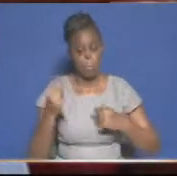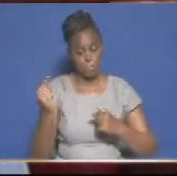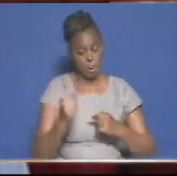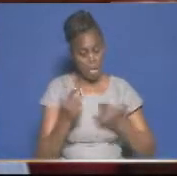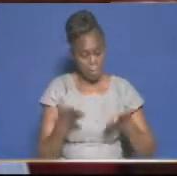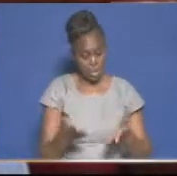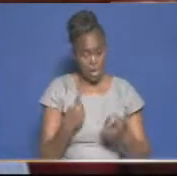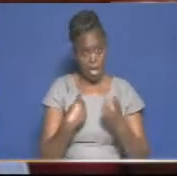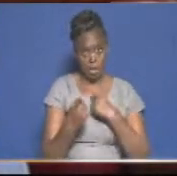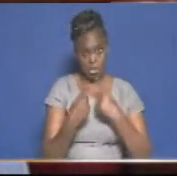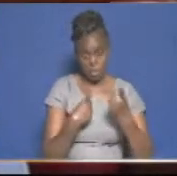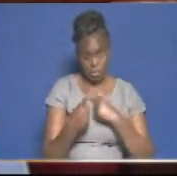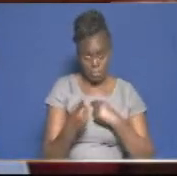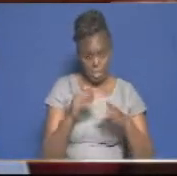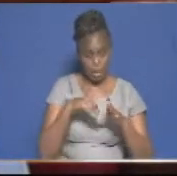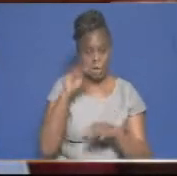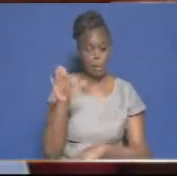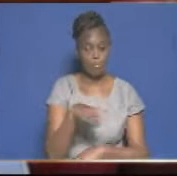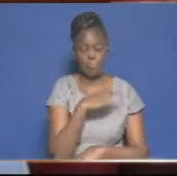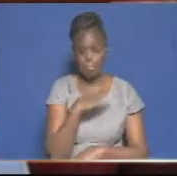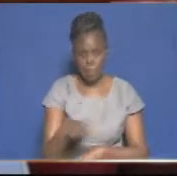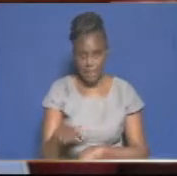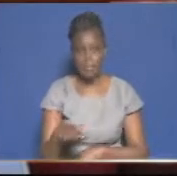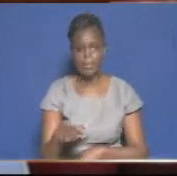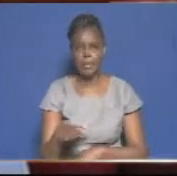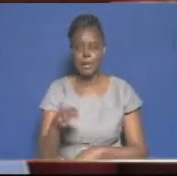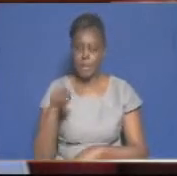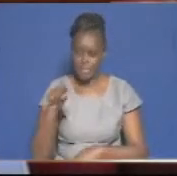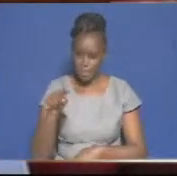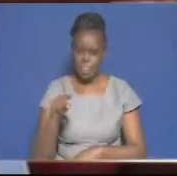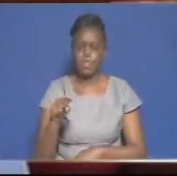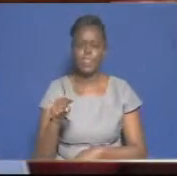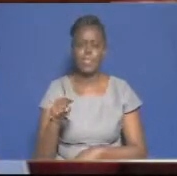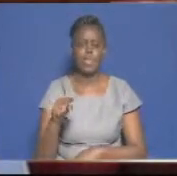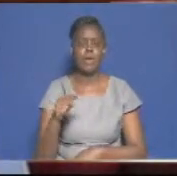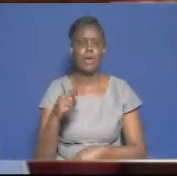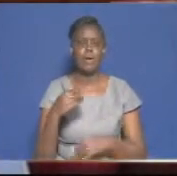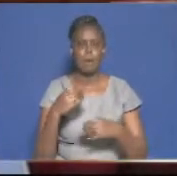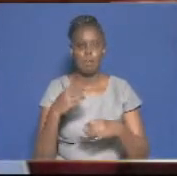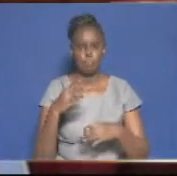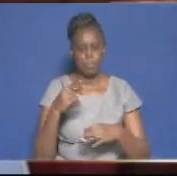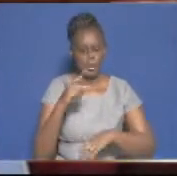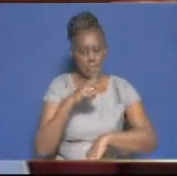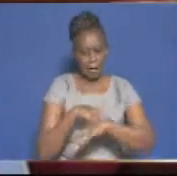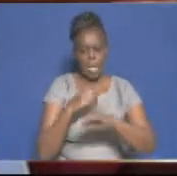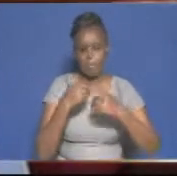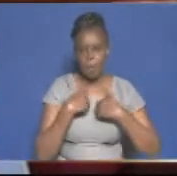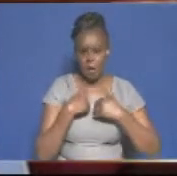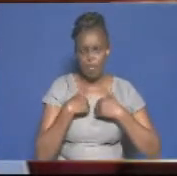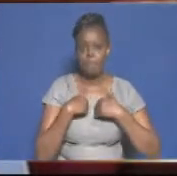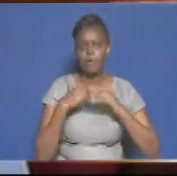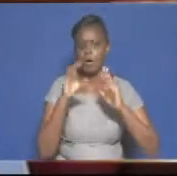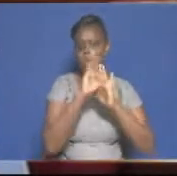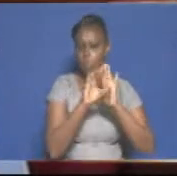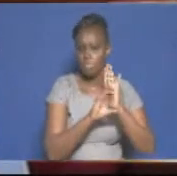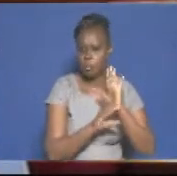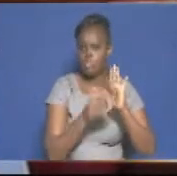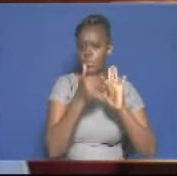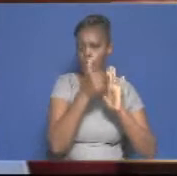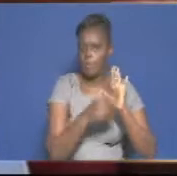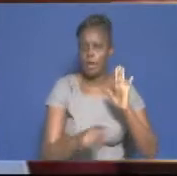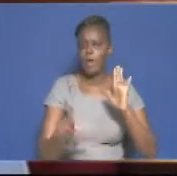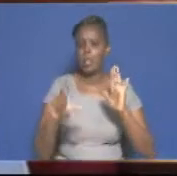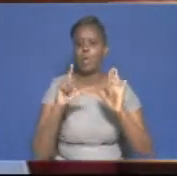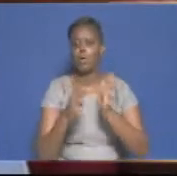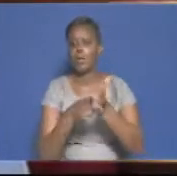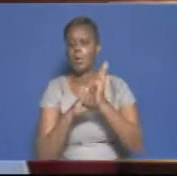debate in this House, let them come properly armed. They have had sufficient time. The Constitution requires it. The law requires it. Let